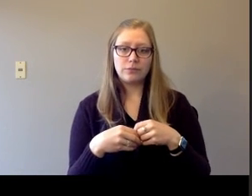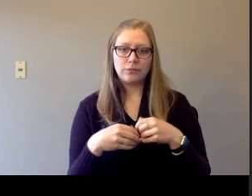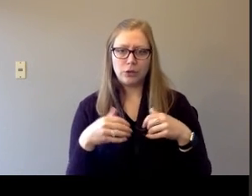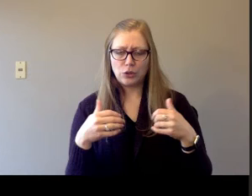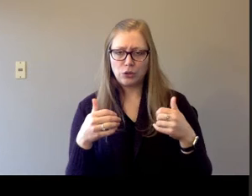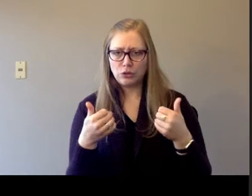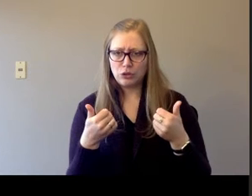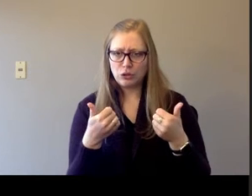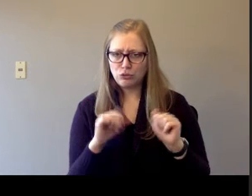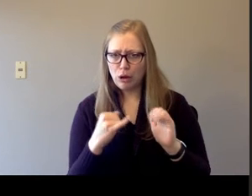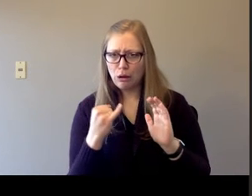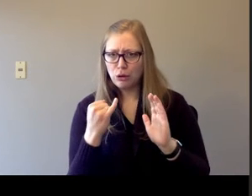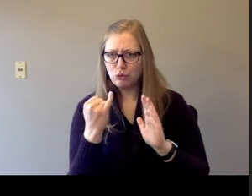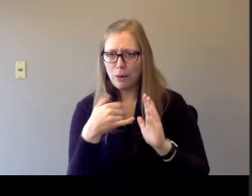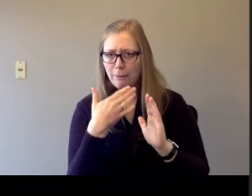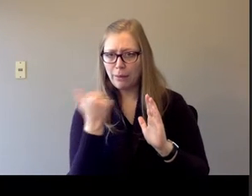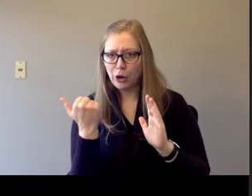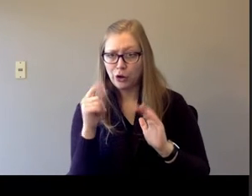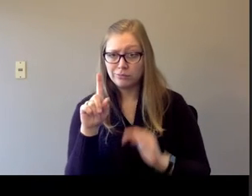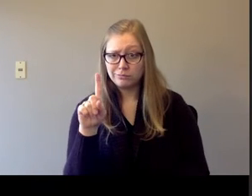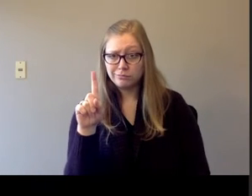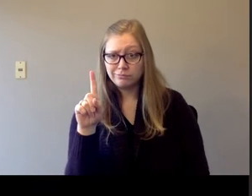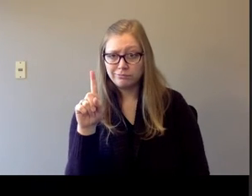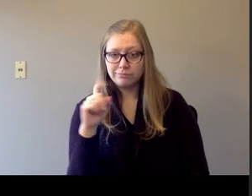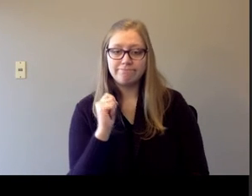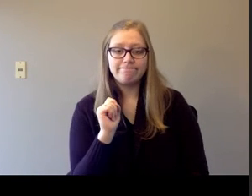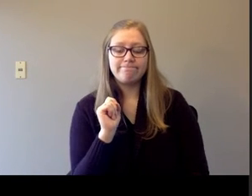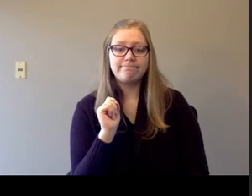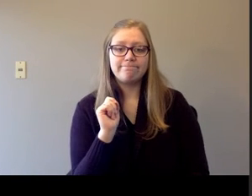better job than that. And